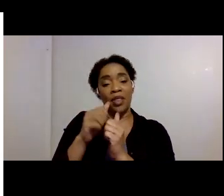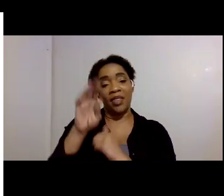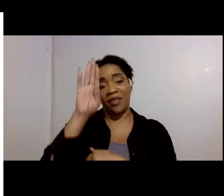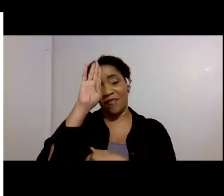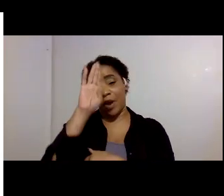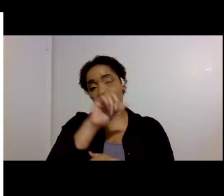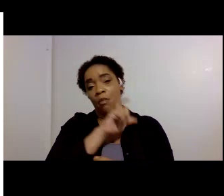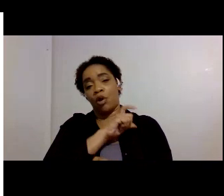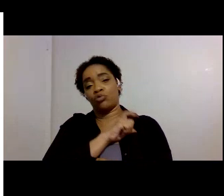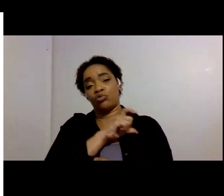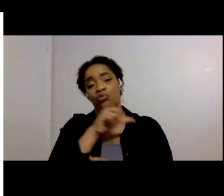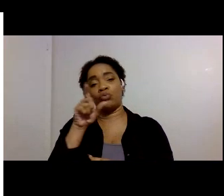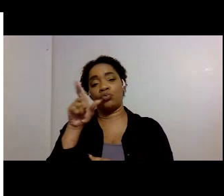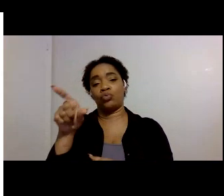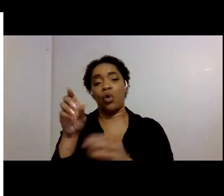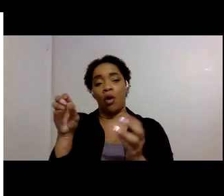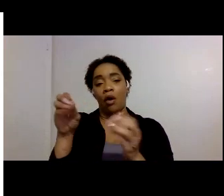be official.